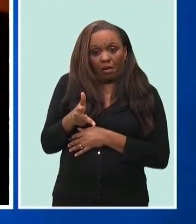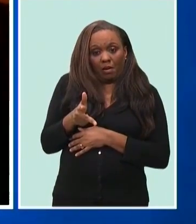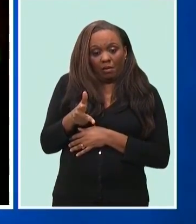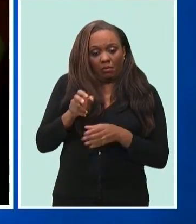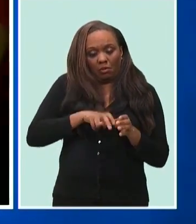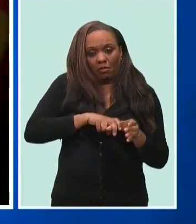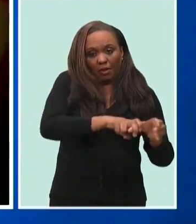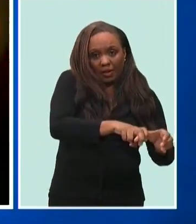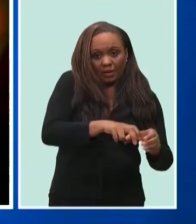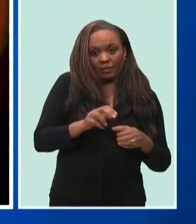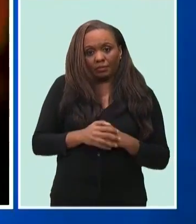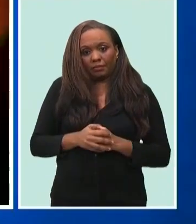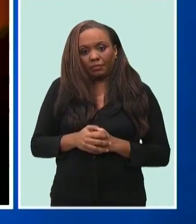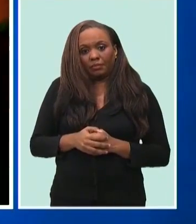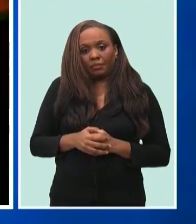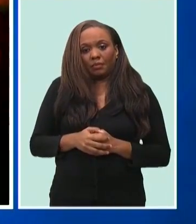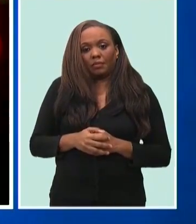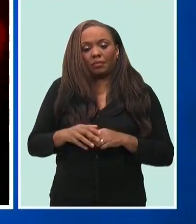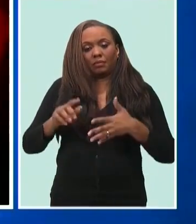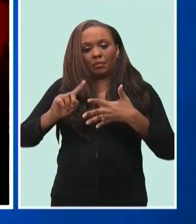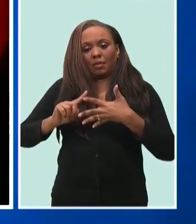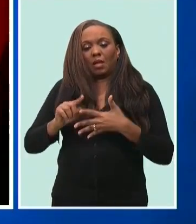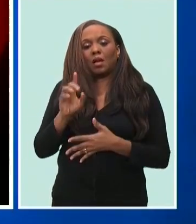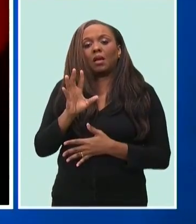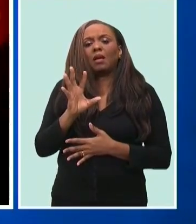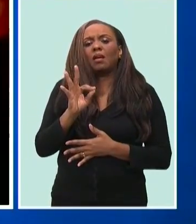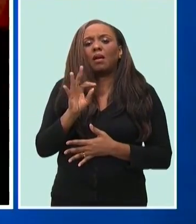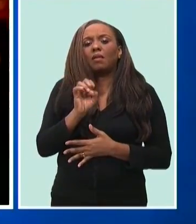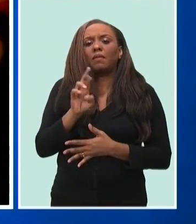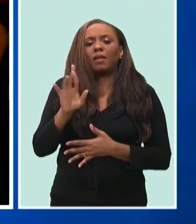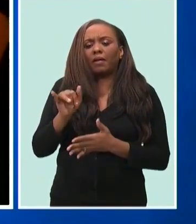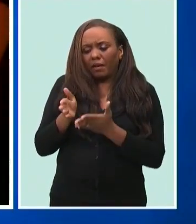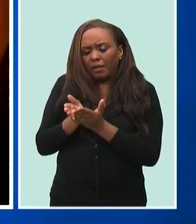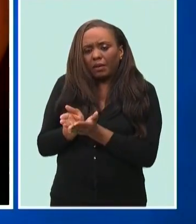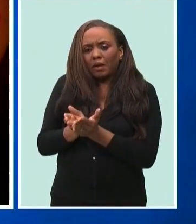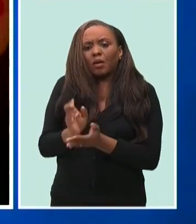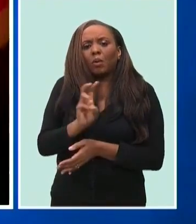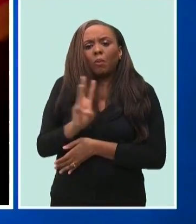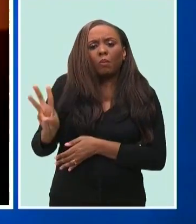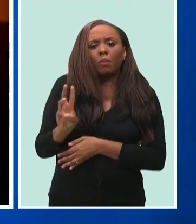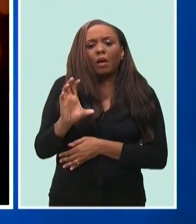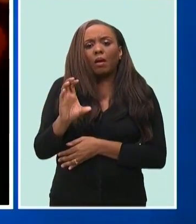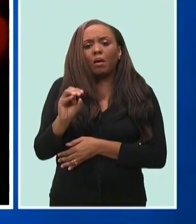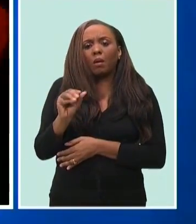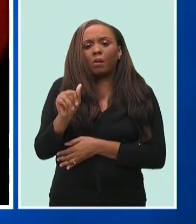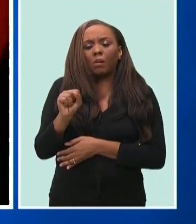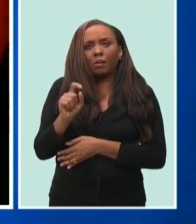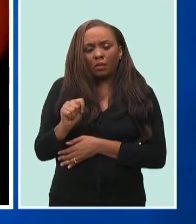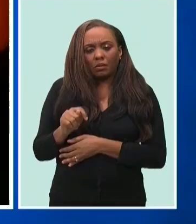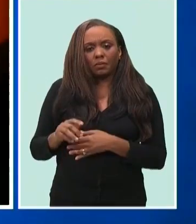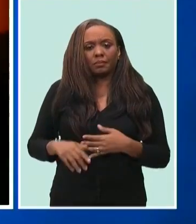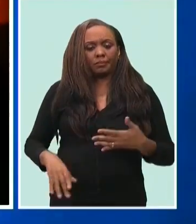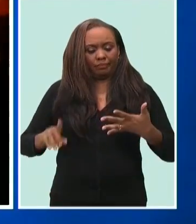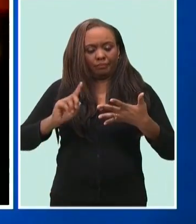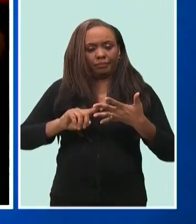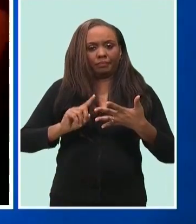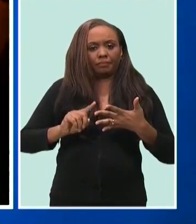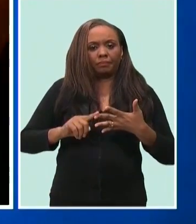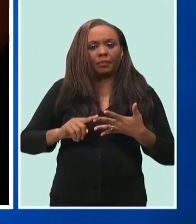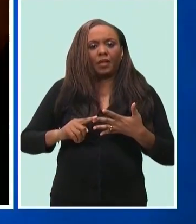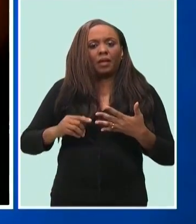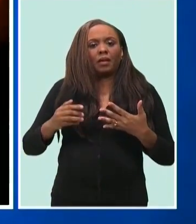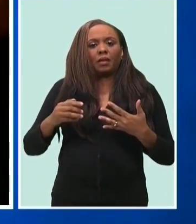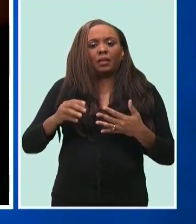alleviate congestion, and so would a ferry operating along the west coast. He also says creating a second major